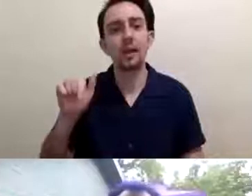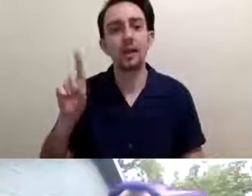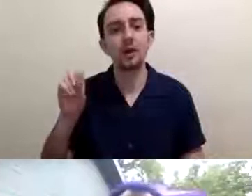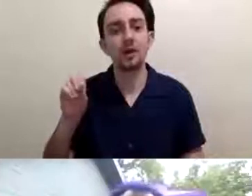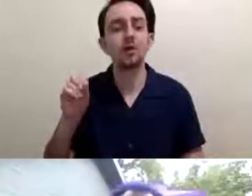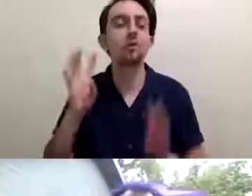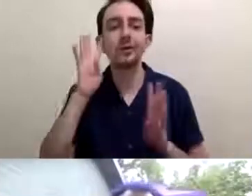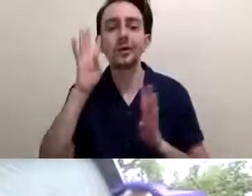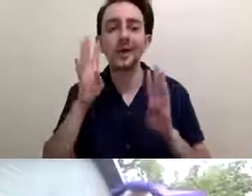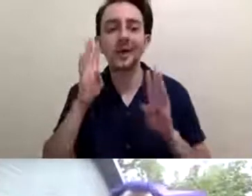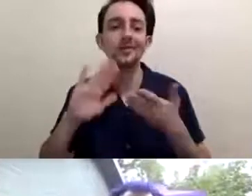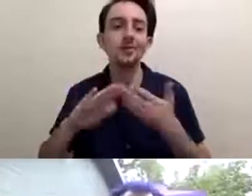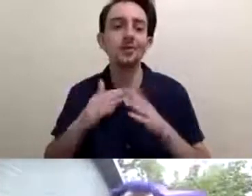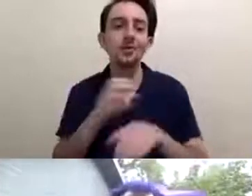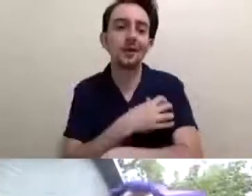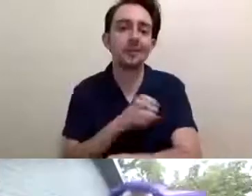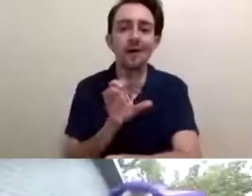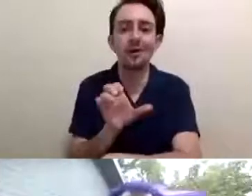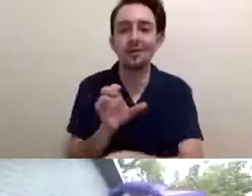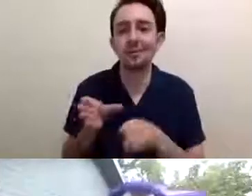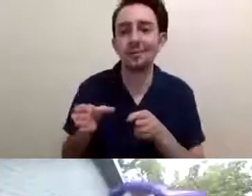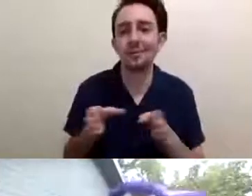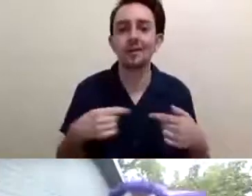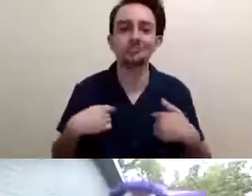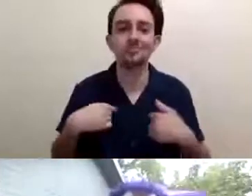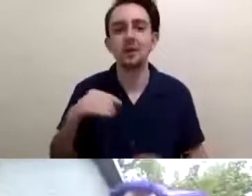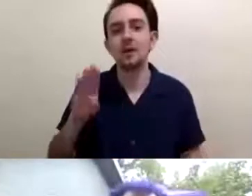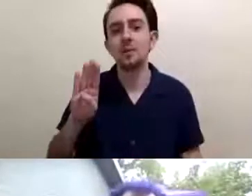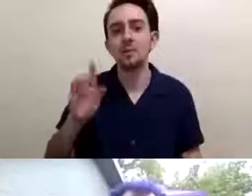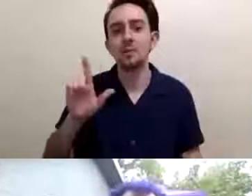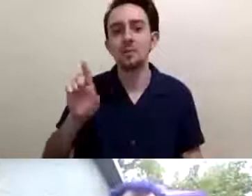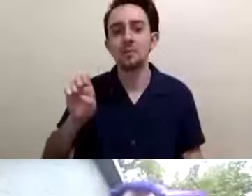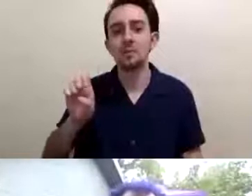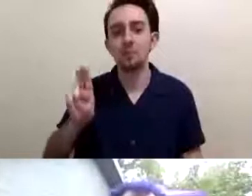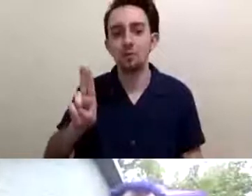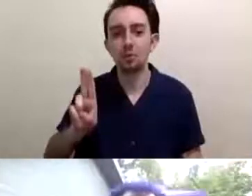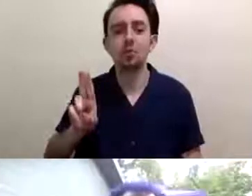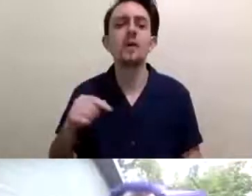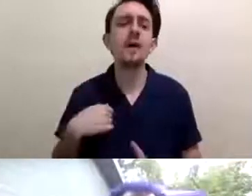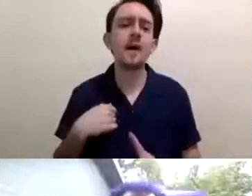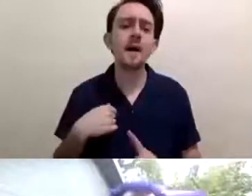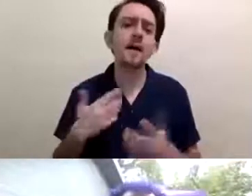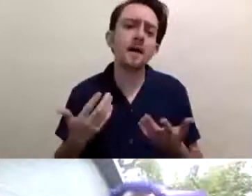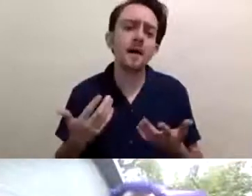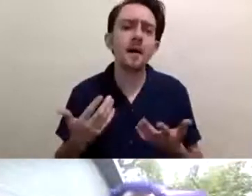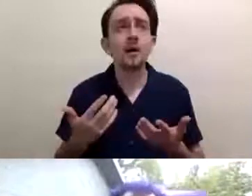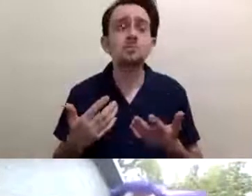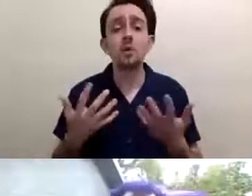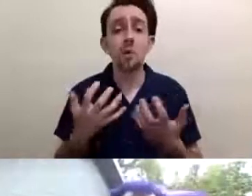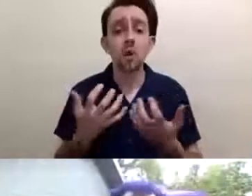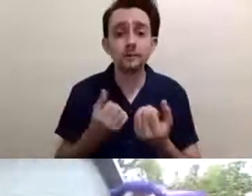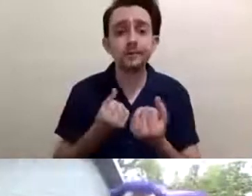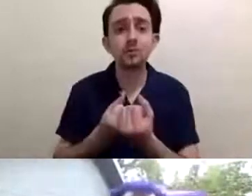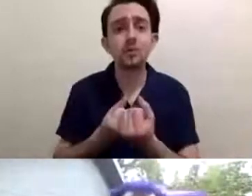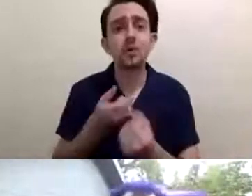I guess my comment on both of these, just real quick, is that I'm gonna try to bring to that committee, and I